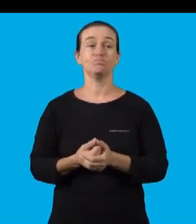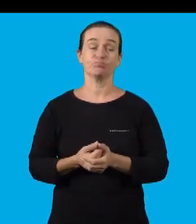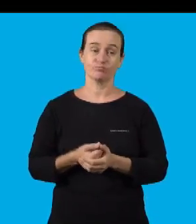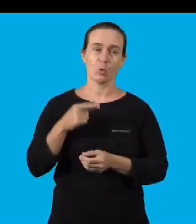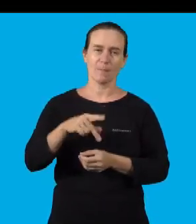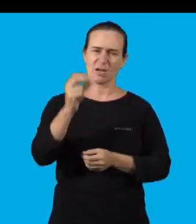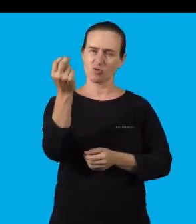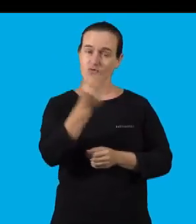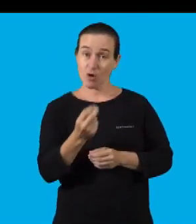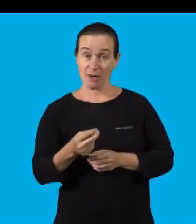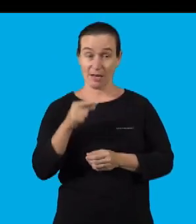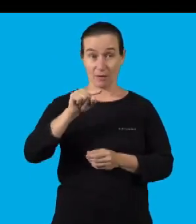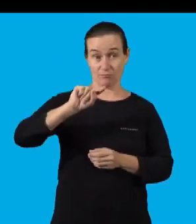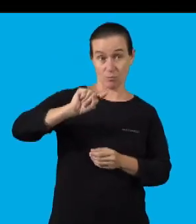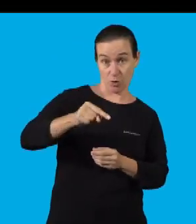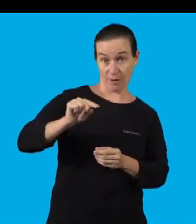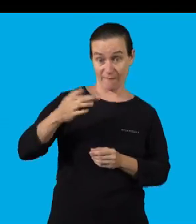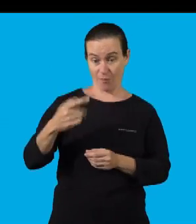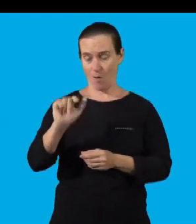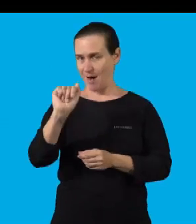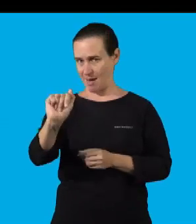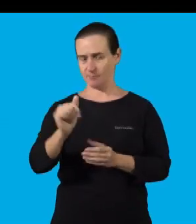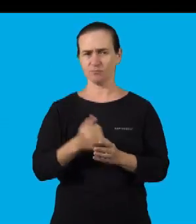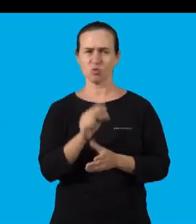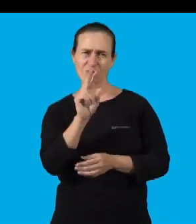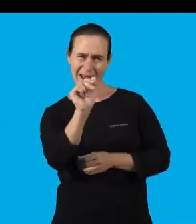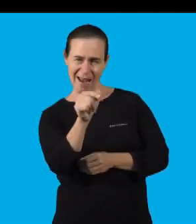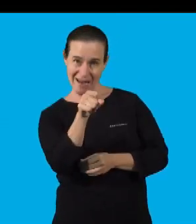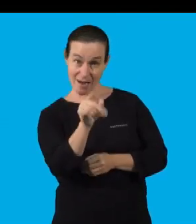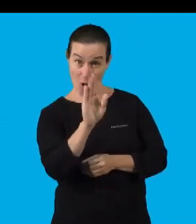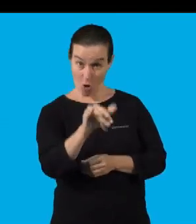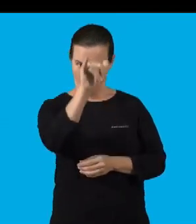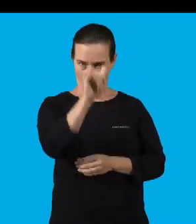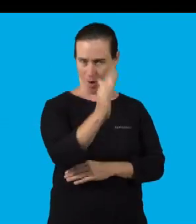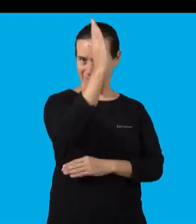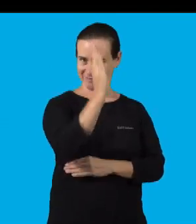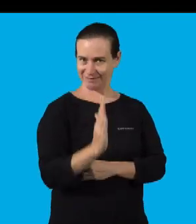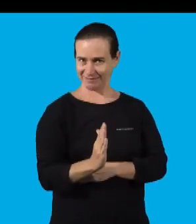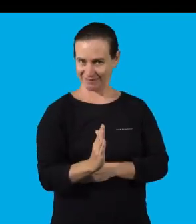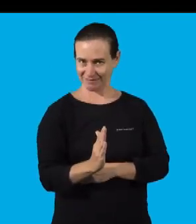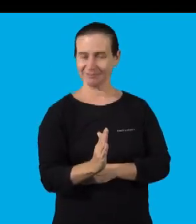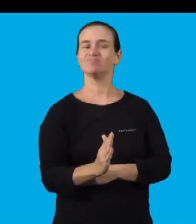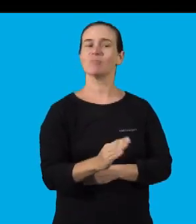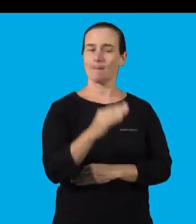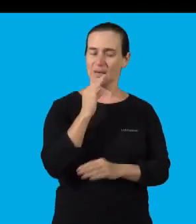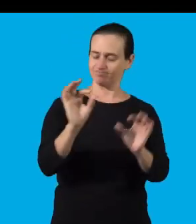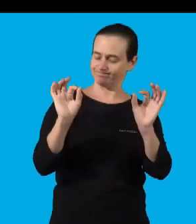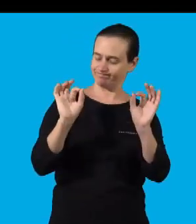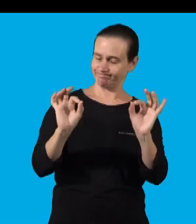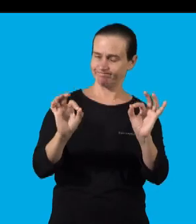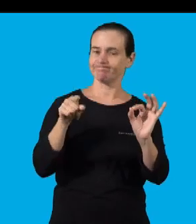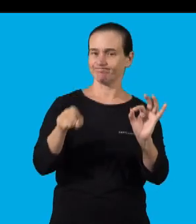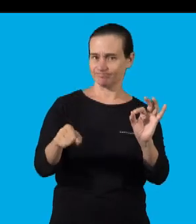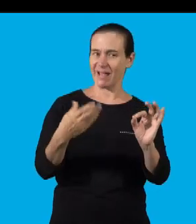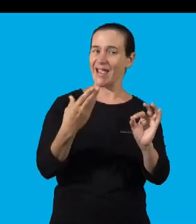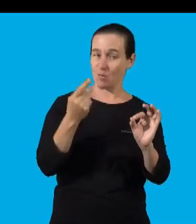the coordinates of A. Now, as we are looking at A, we can see that A is on the y-axis. So definitely, we do